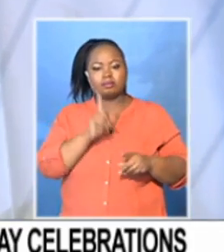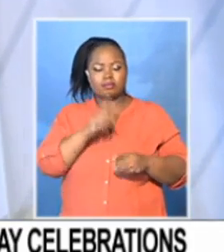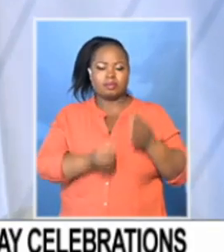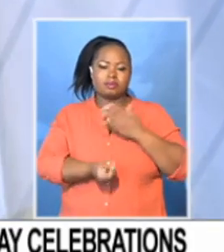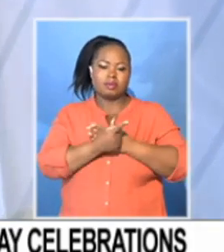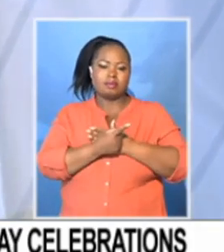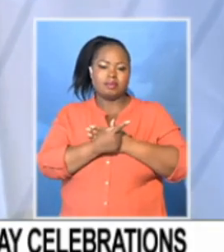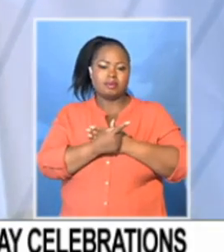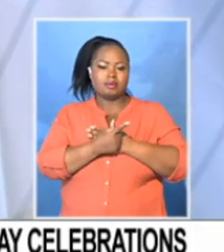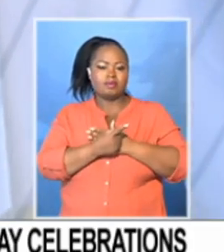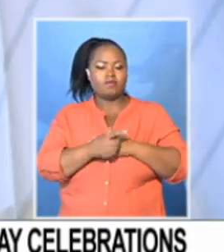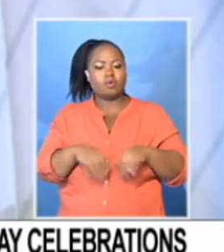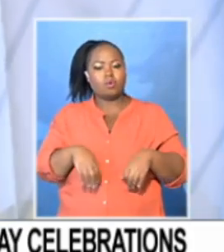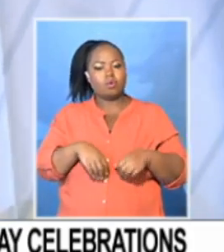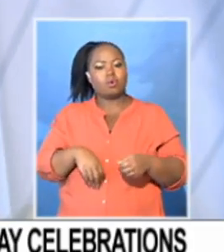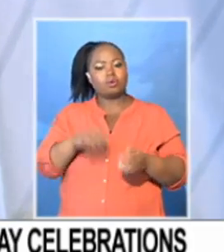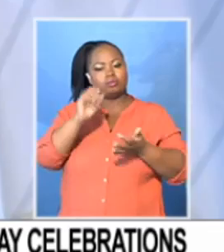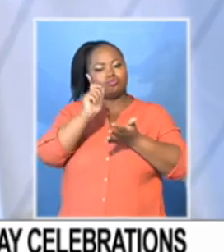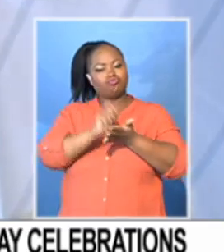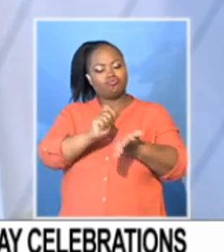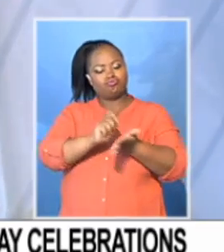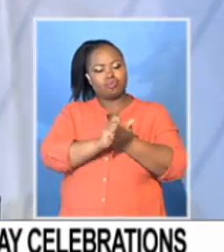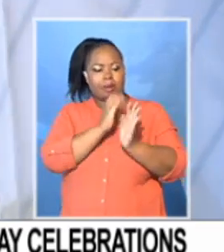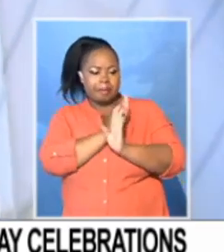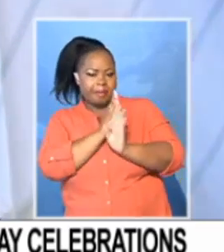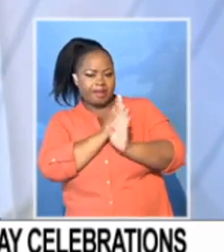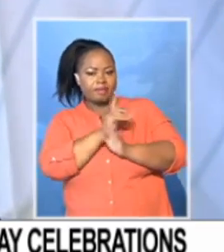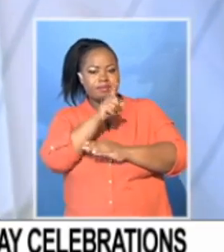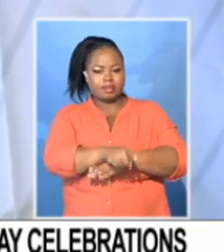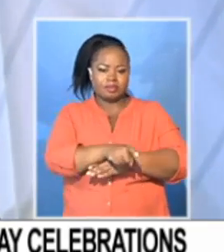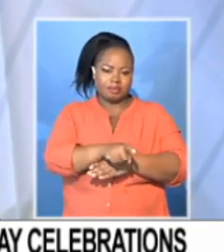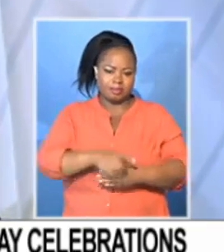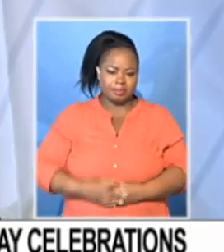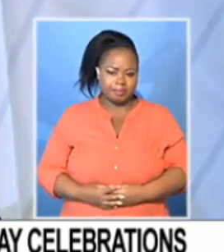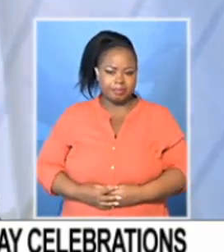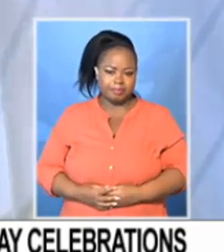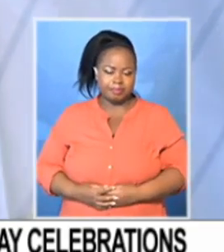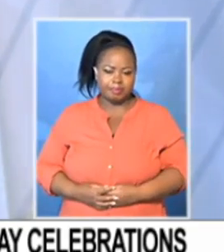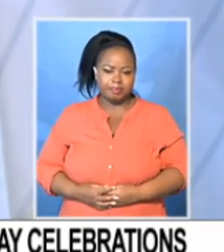taking of the statement in privacy.